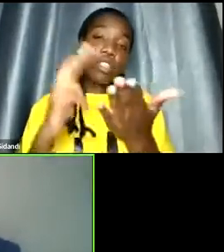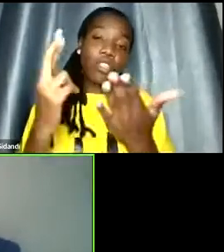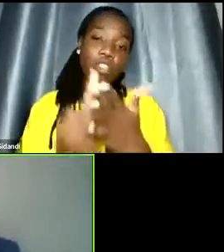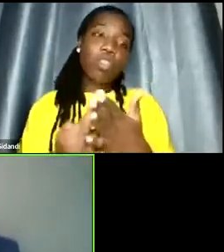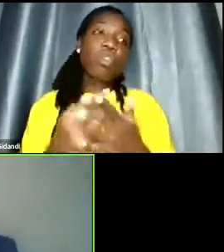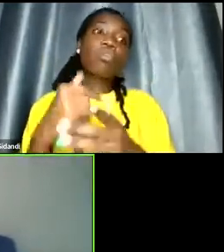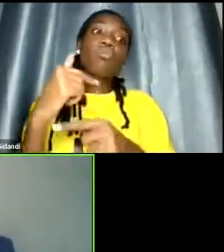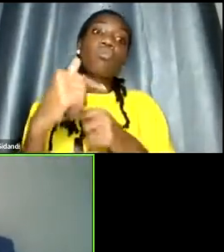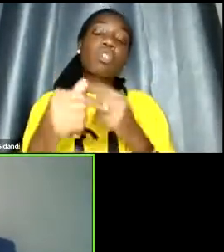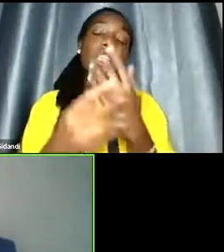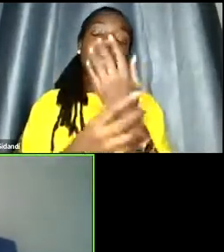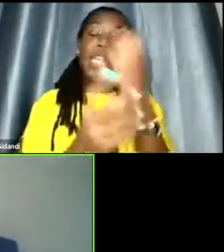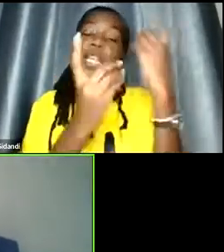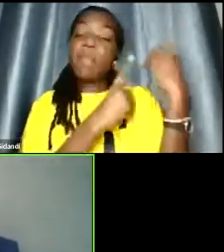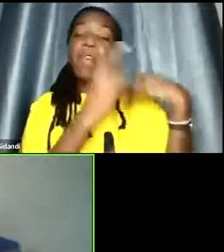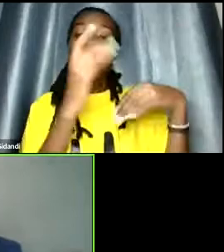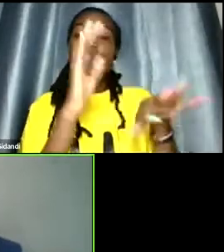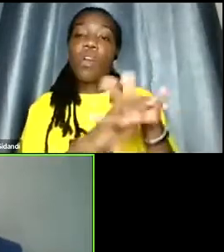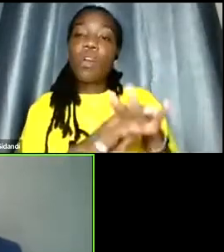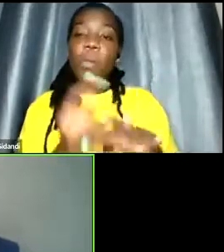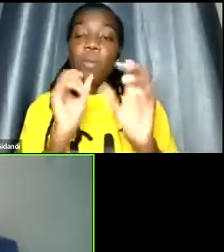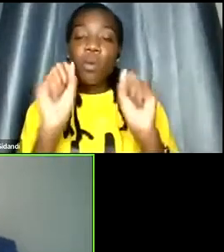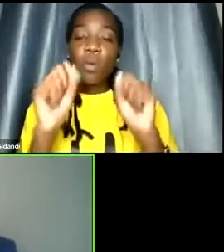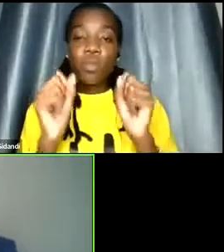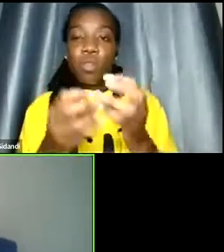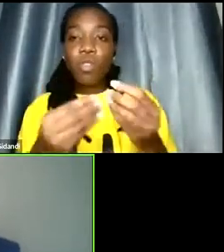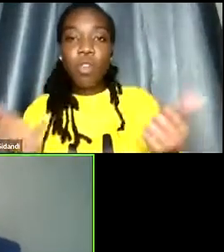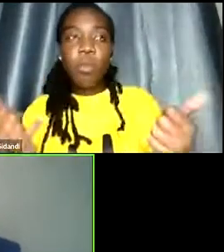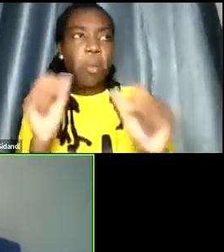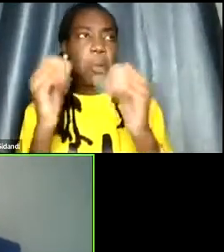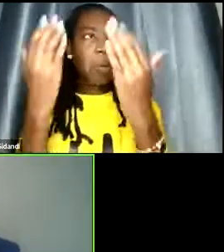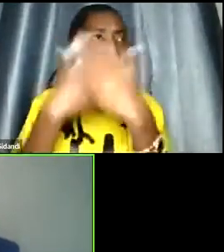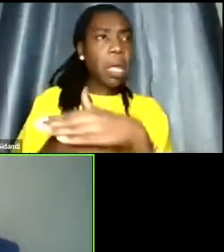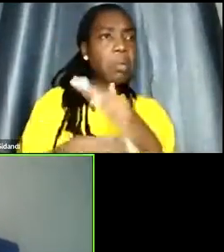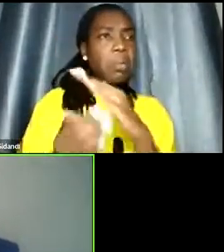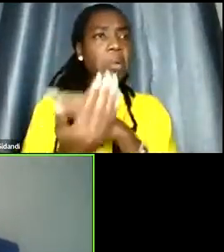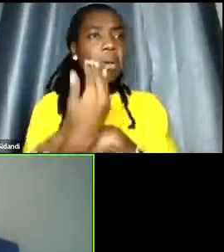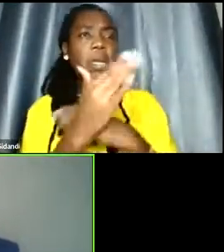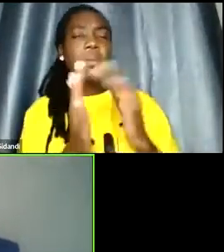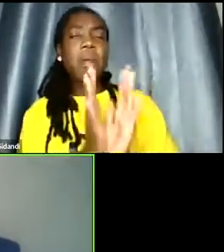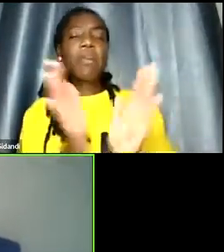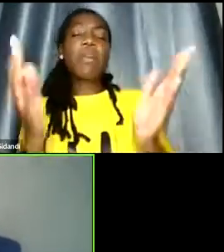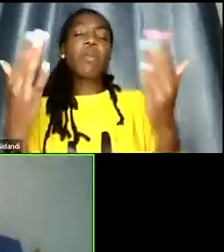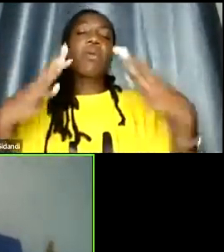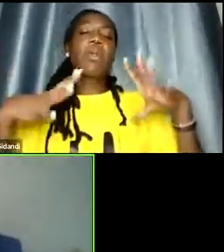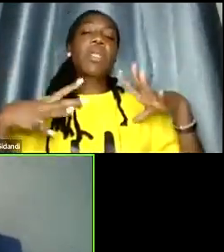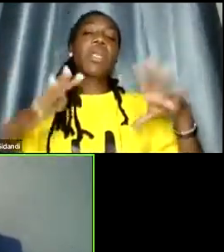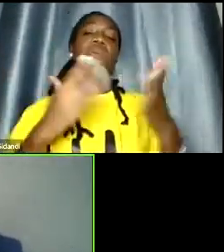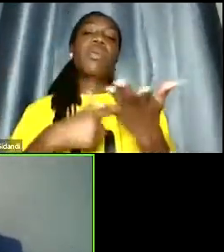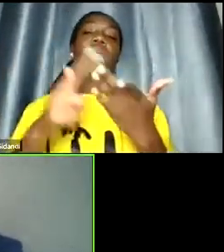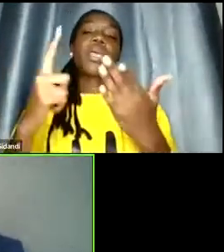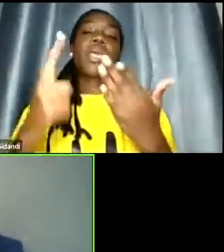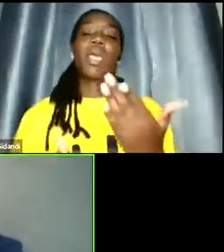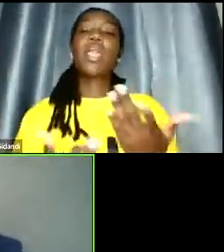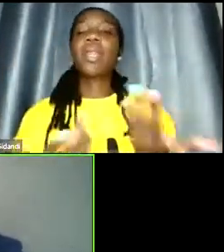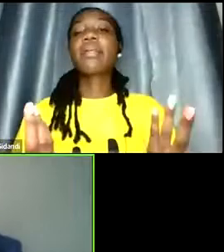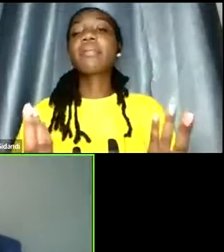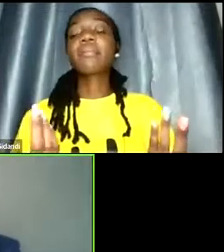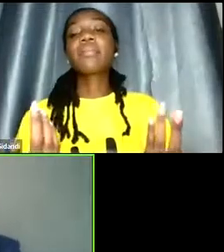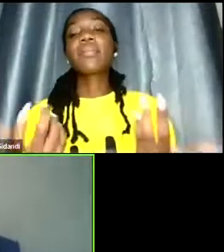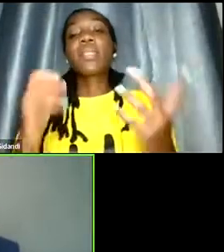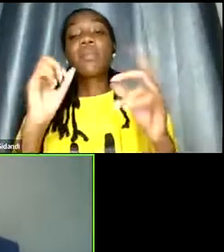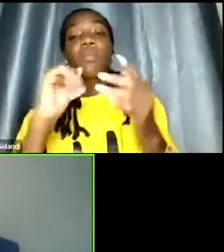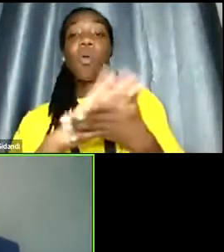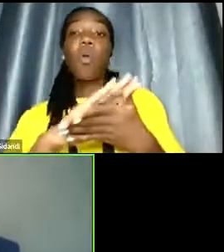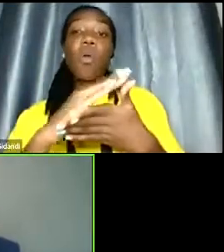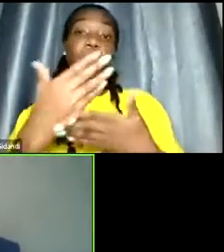other hand, can be self-paced, can be at night, can be in the morning, can be on public holidays or weekends, can be, computer enabled like